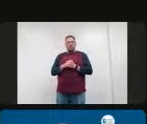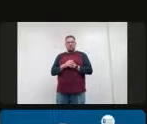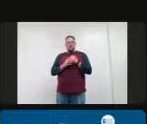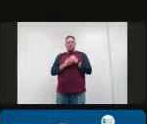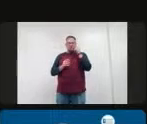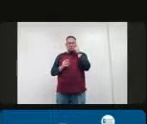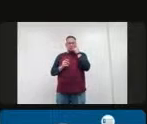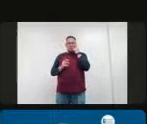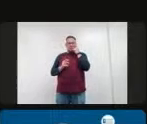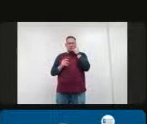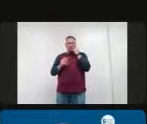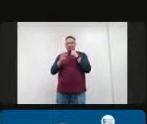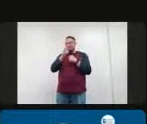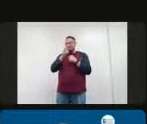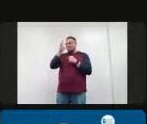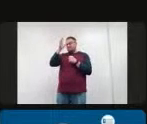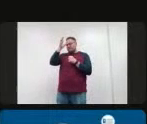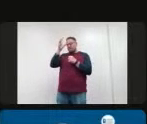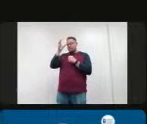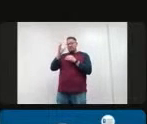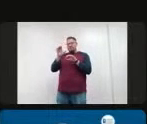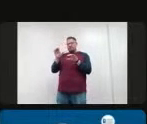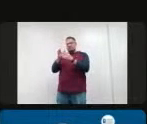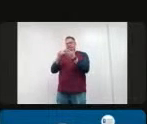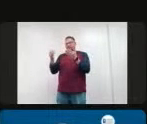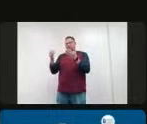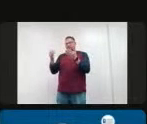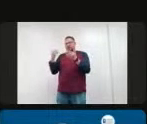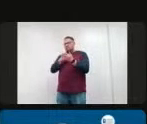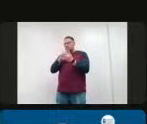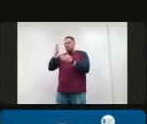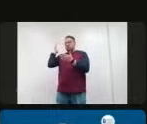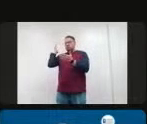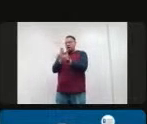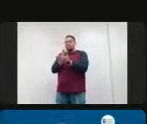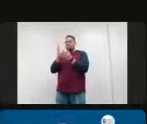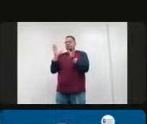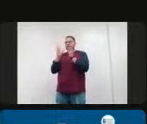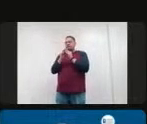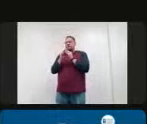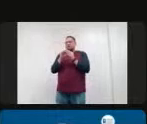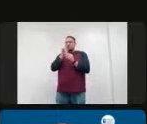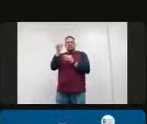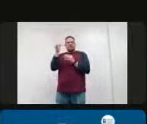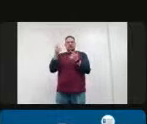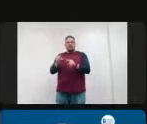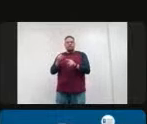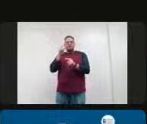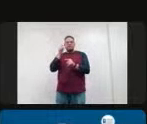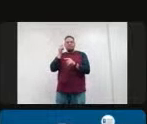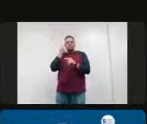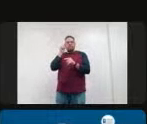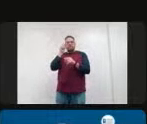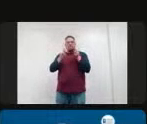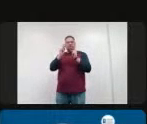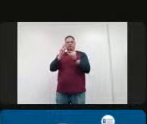Even though if a parent does something, we stop a meeting. That's not the case for those that like to trash